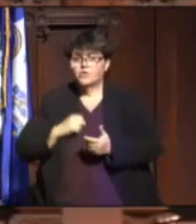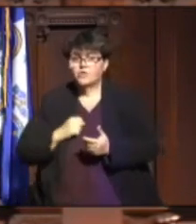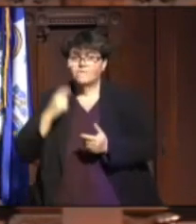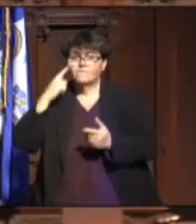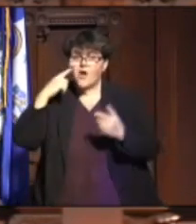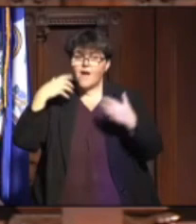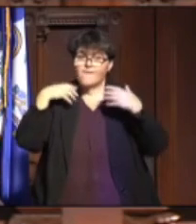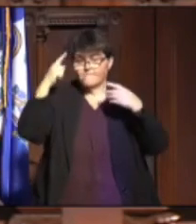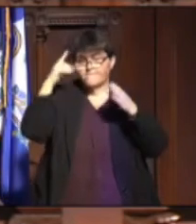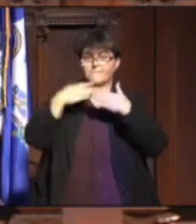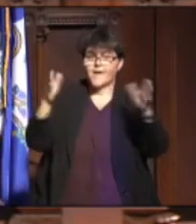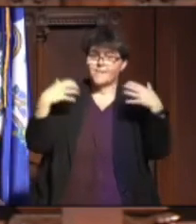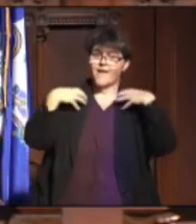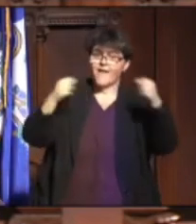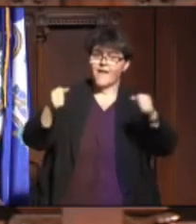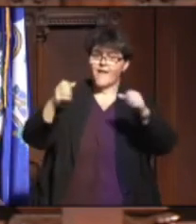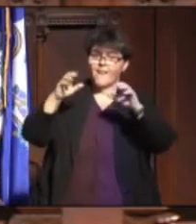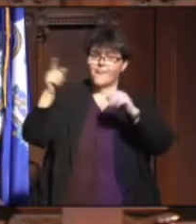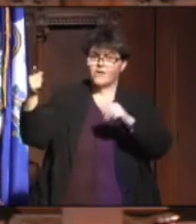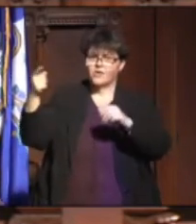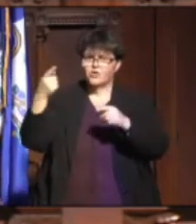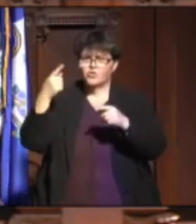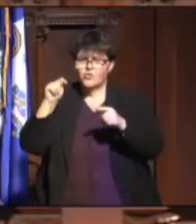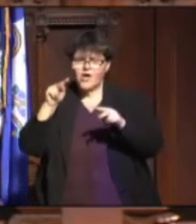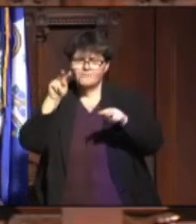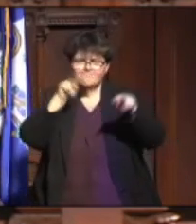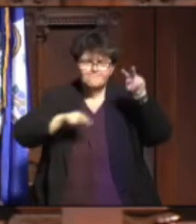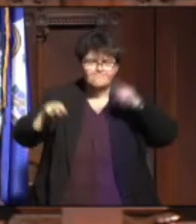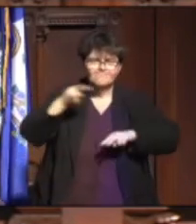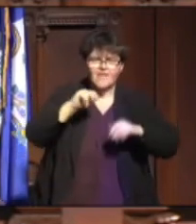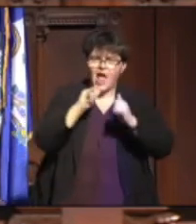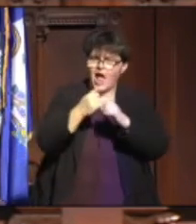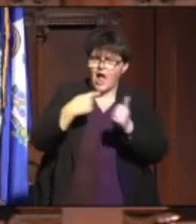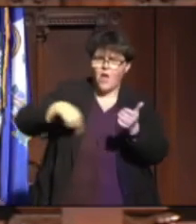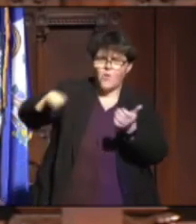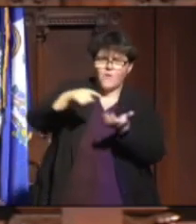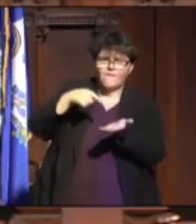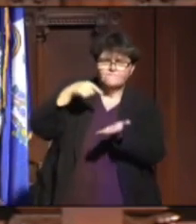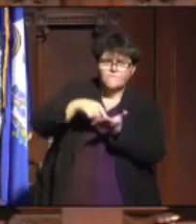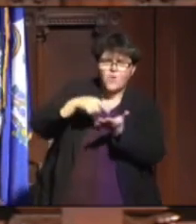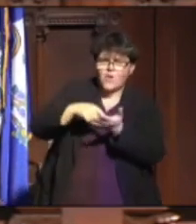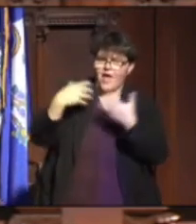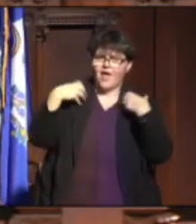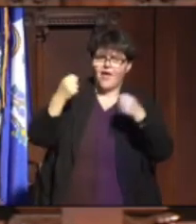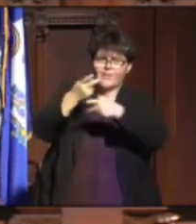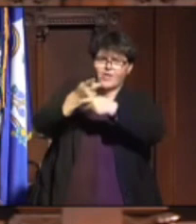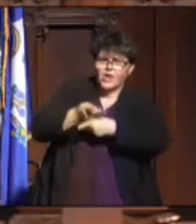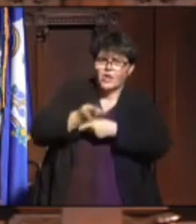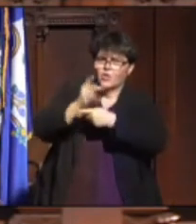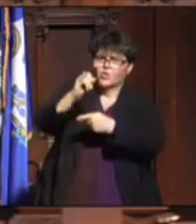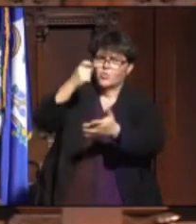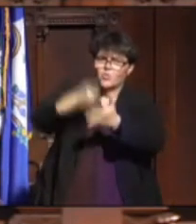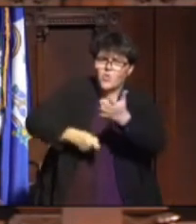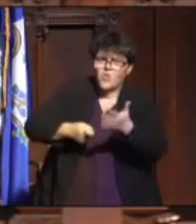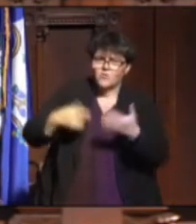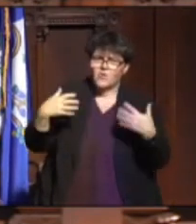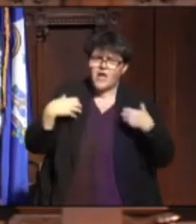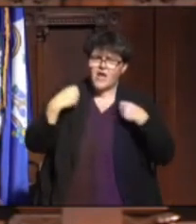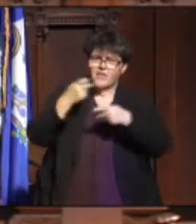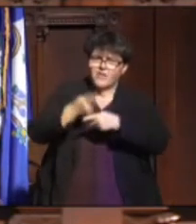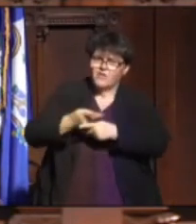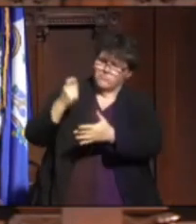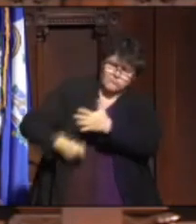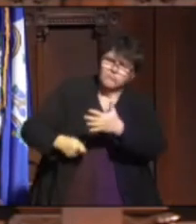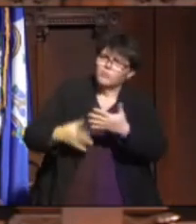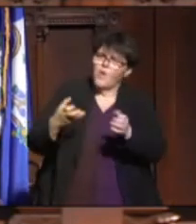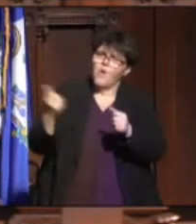impacts families and businesses and our state budget alike. Our Office of Healthcare Strategy is taking the lead